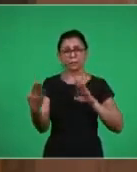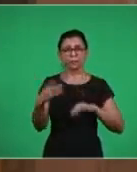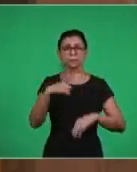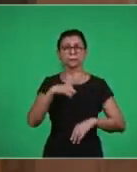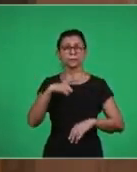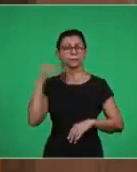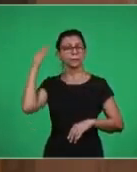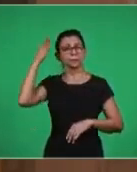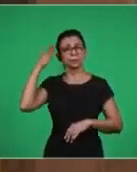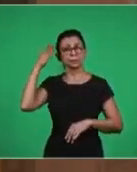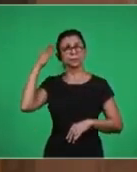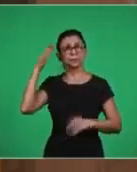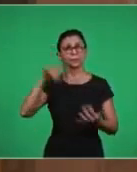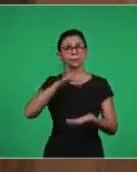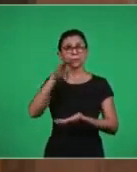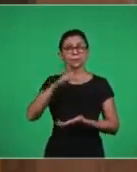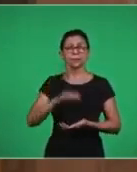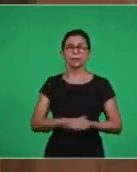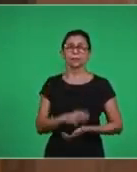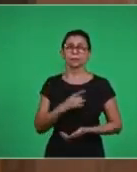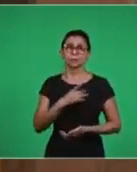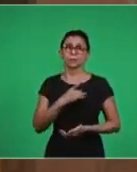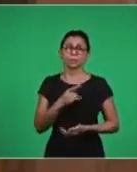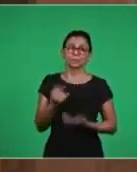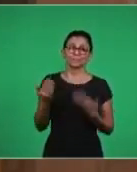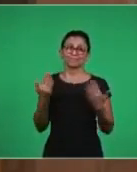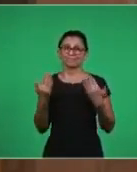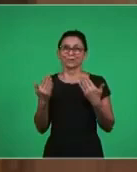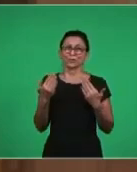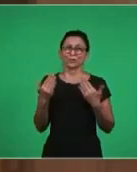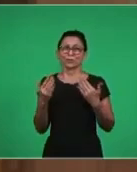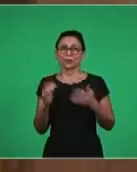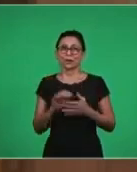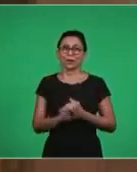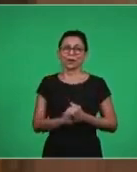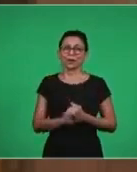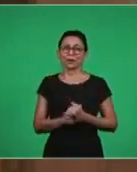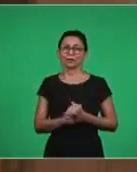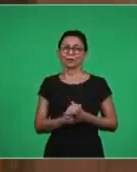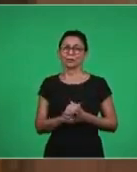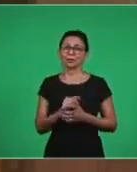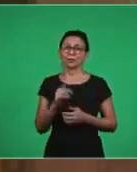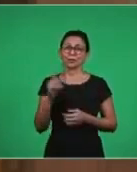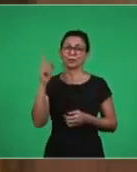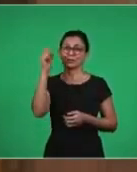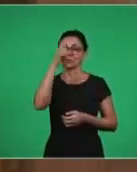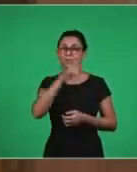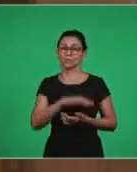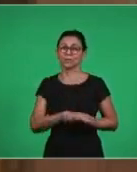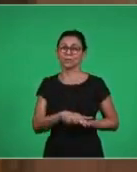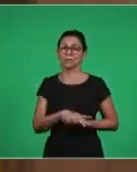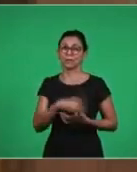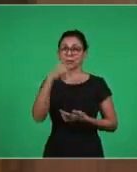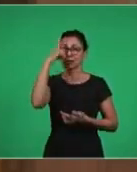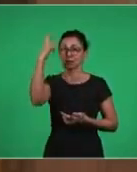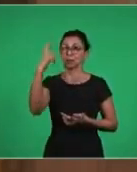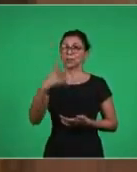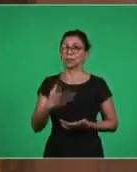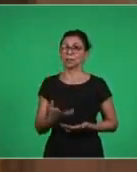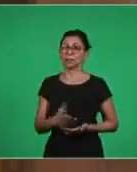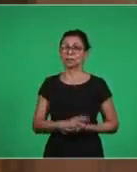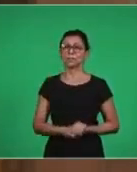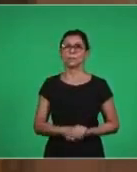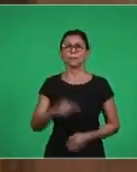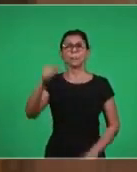There was a message going to be transmitted via satellite. If the pastor is afraid, that's all right. Nobody's going to leave home on that day. We